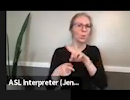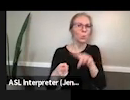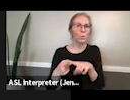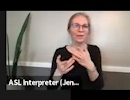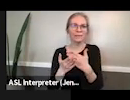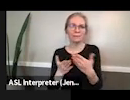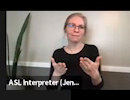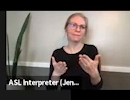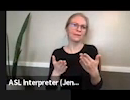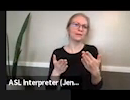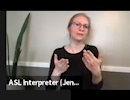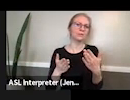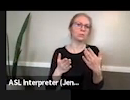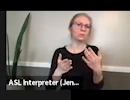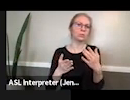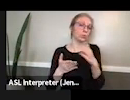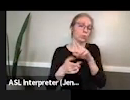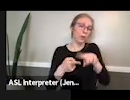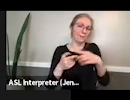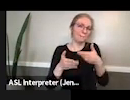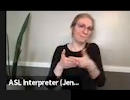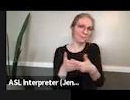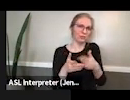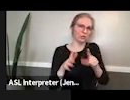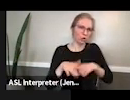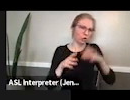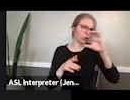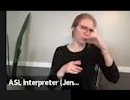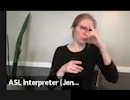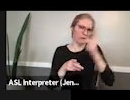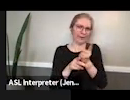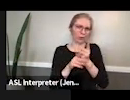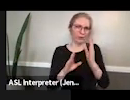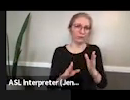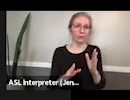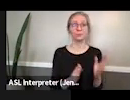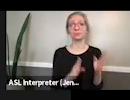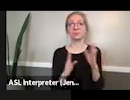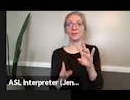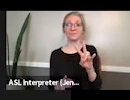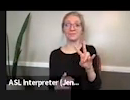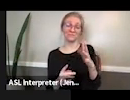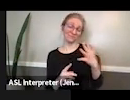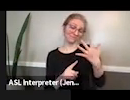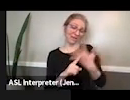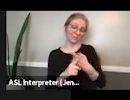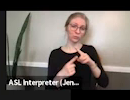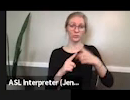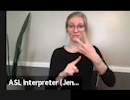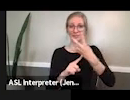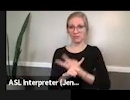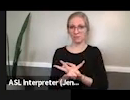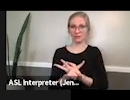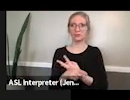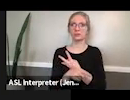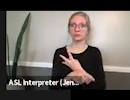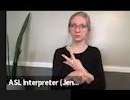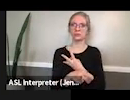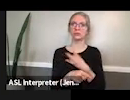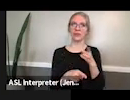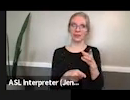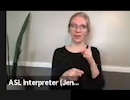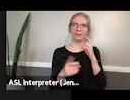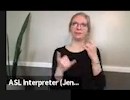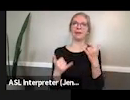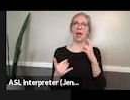caregiver. And now by 5 to 7 months, kids will visually discriminate strangers with some emotion,